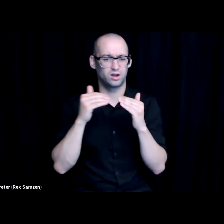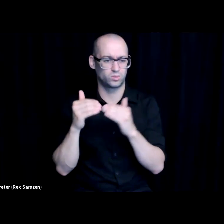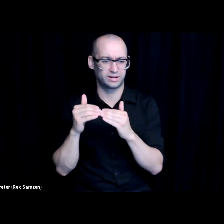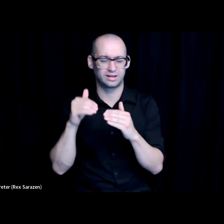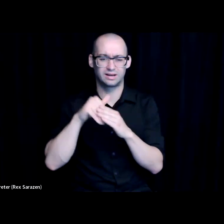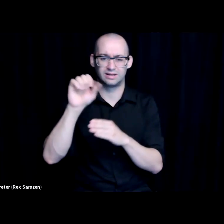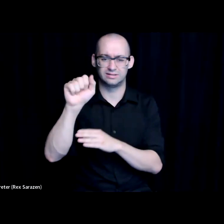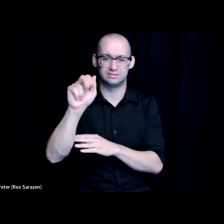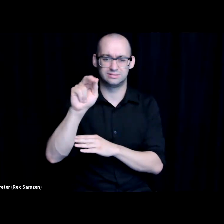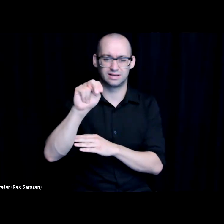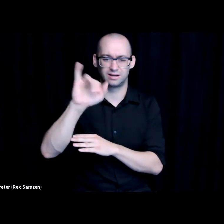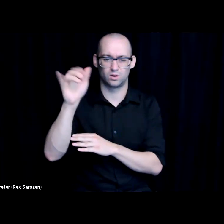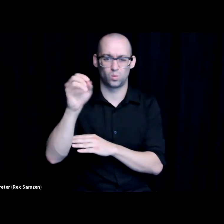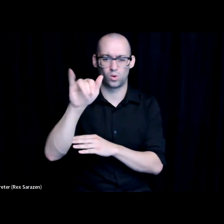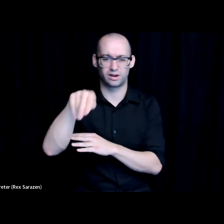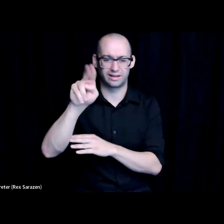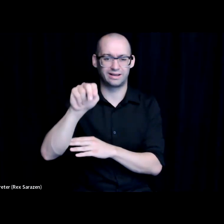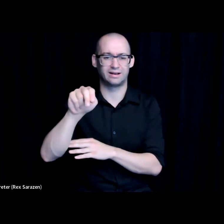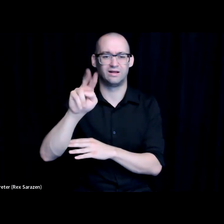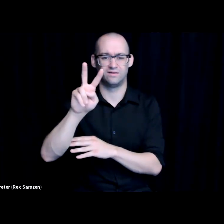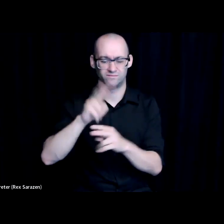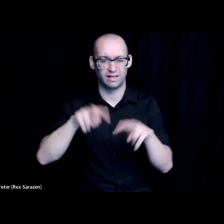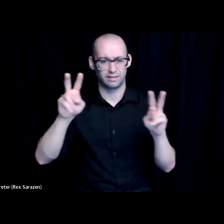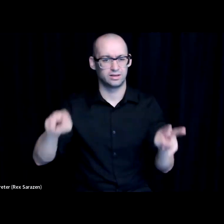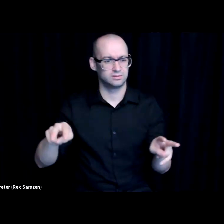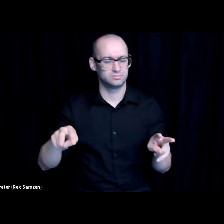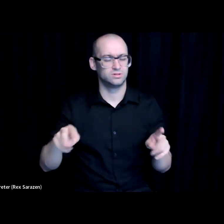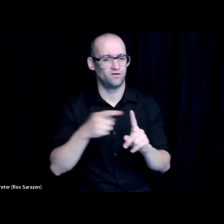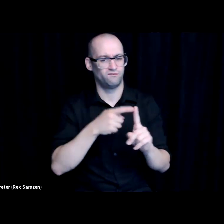formed. And from that point, we are looking for,